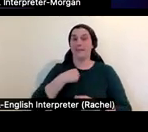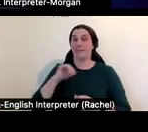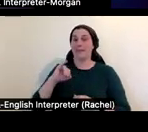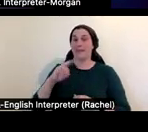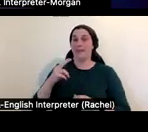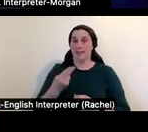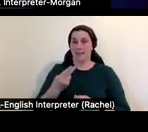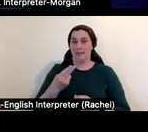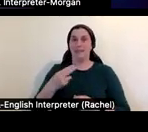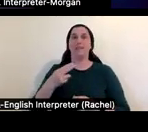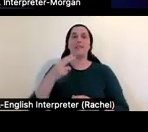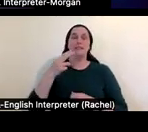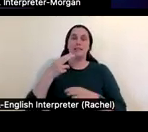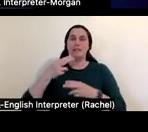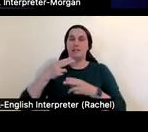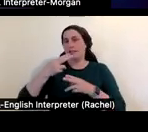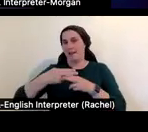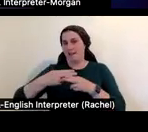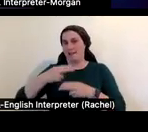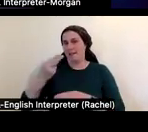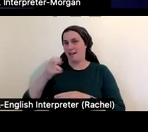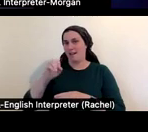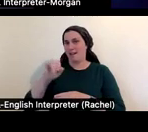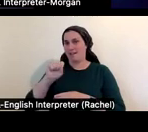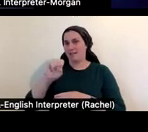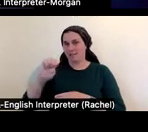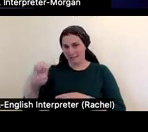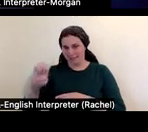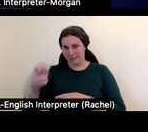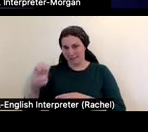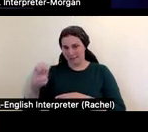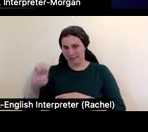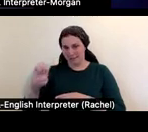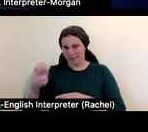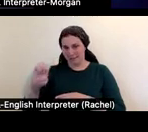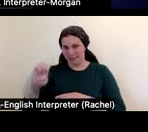2 Kinder. Ich wohne in San Diego. Ja. Mir geht es gut.